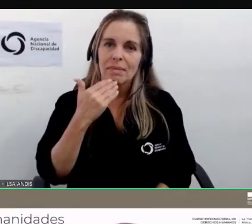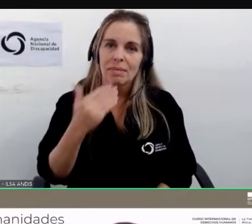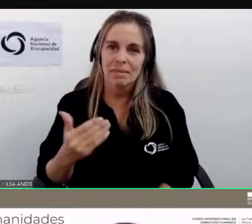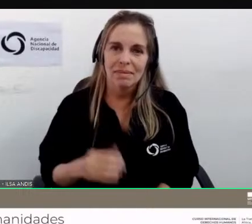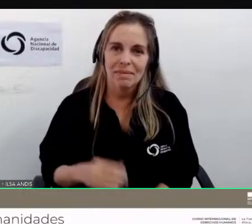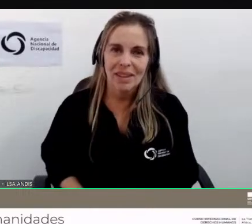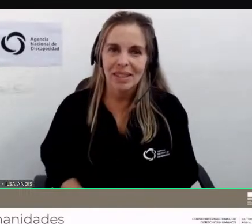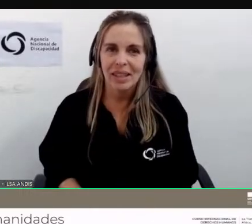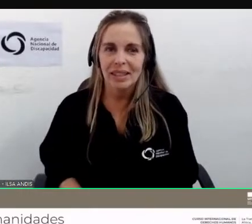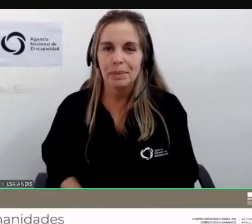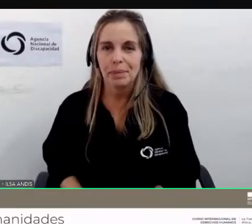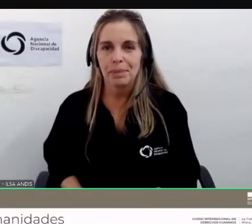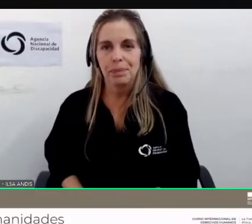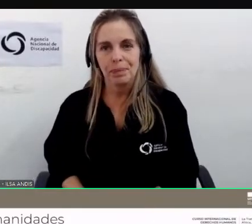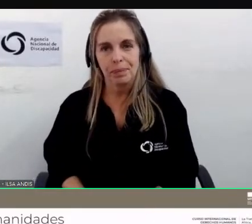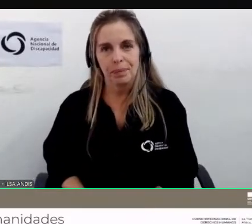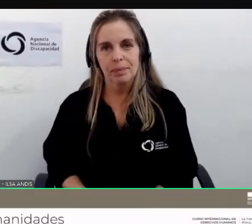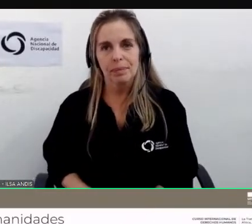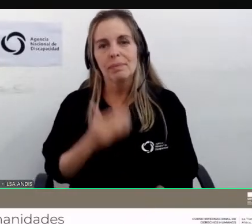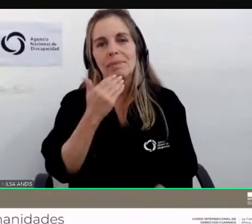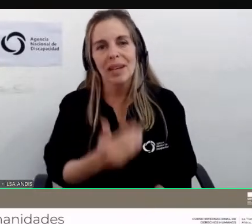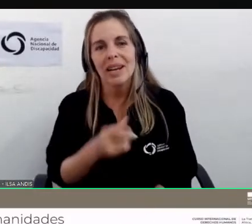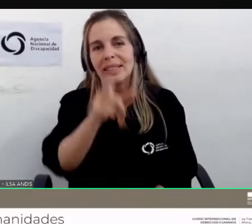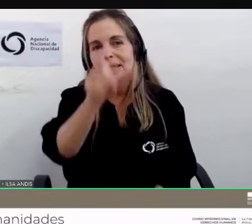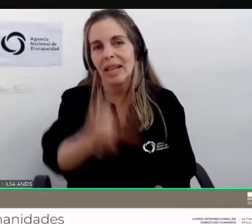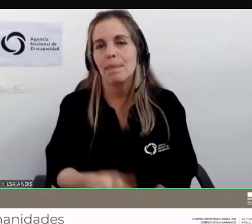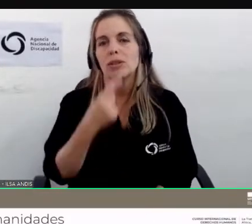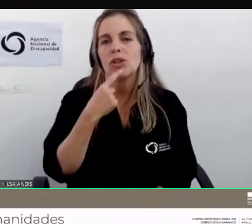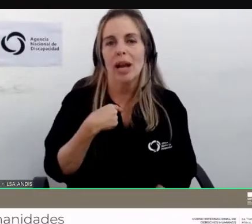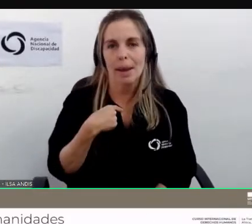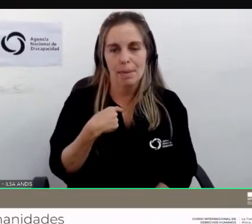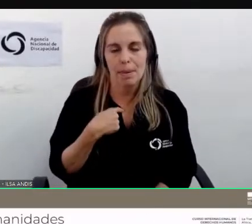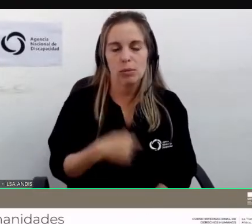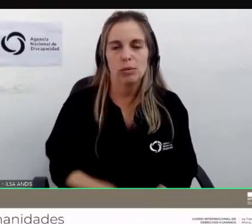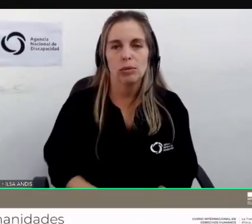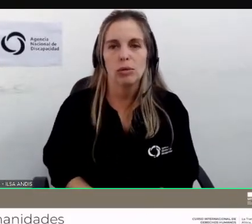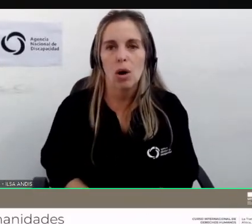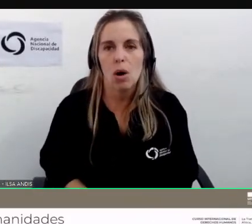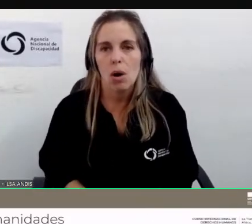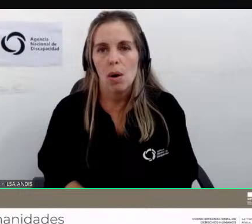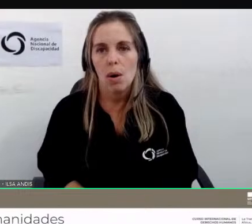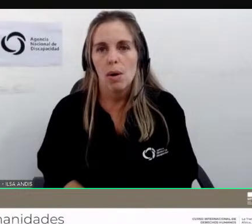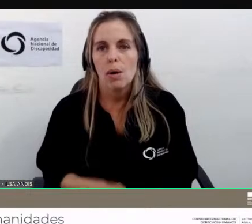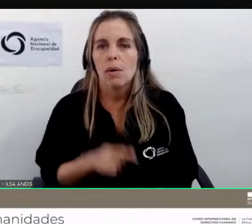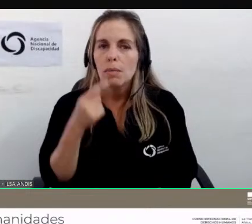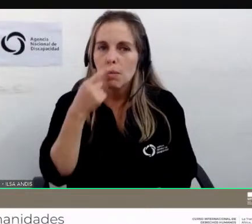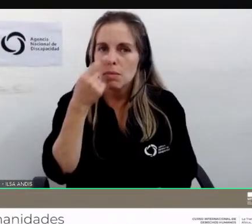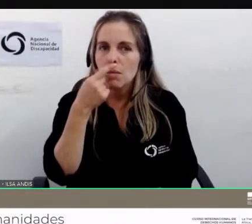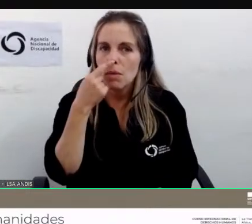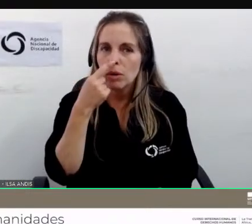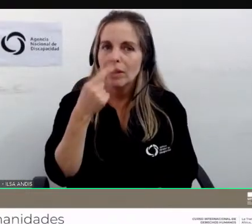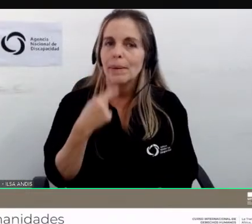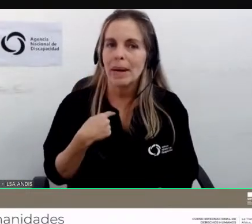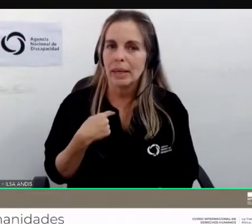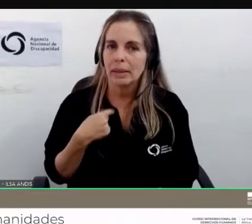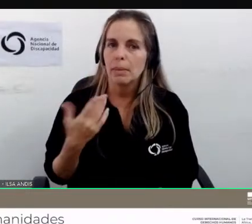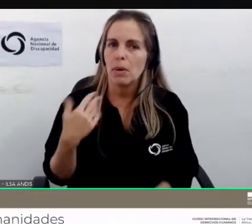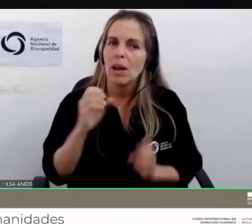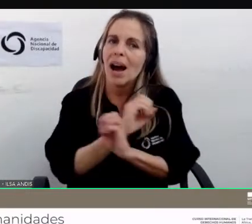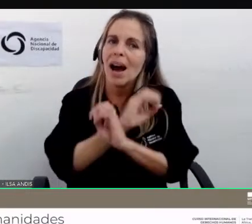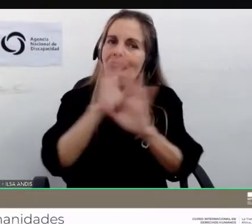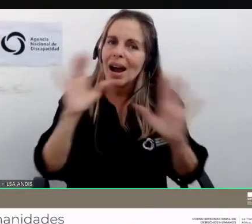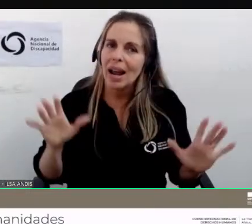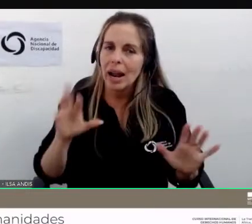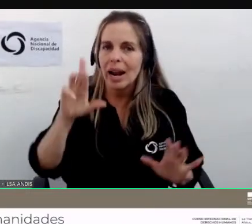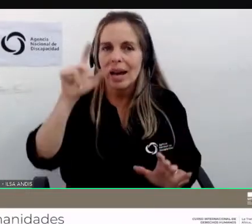Thank you so much, Marcia, and the person who raised the question as well. I believe it's a very relevant question